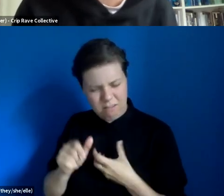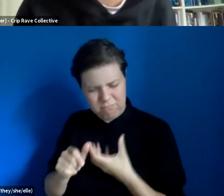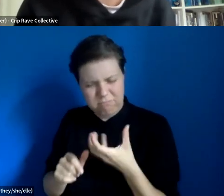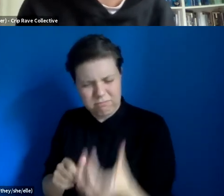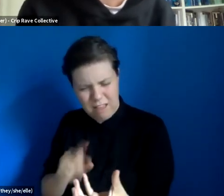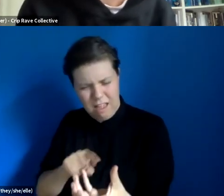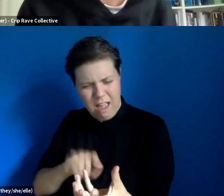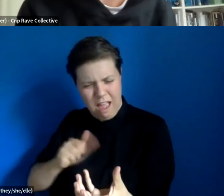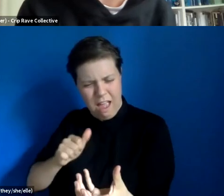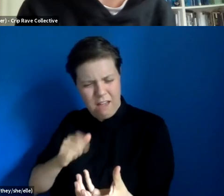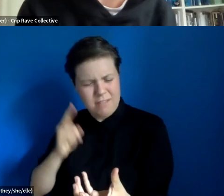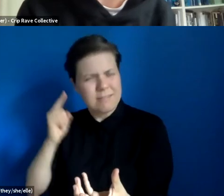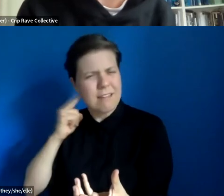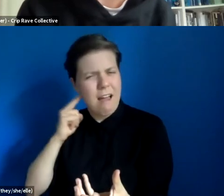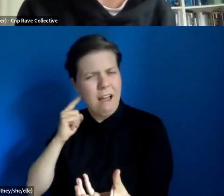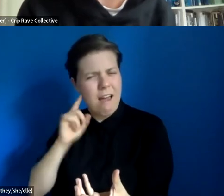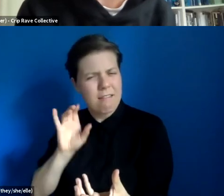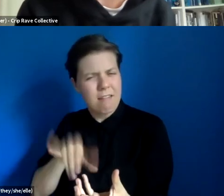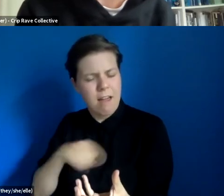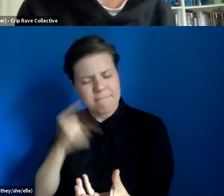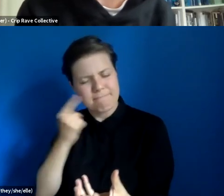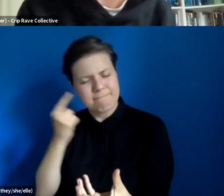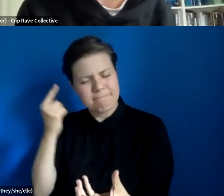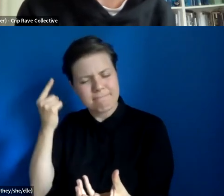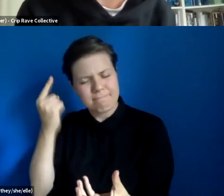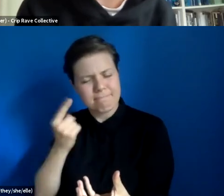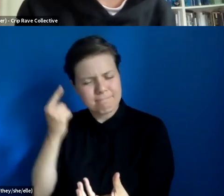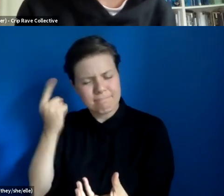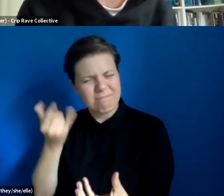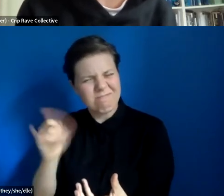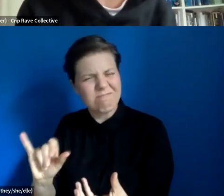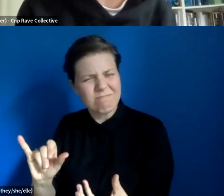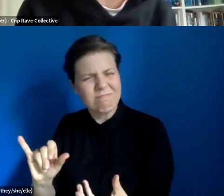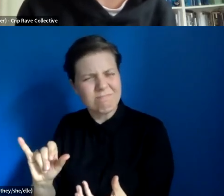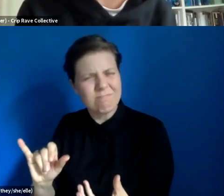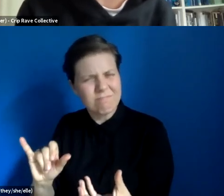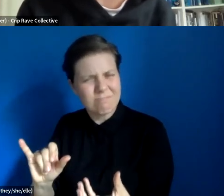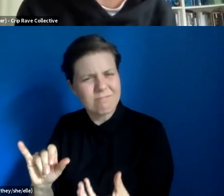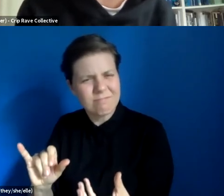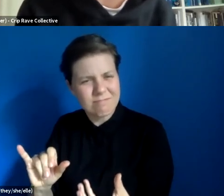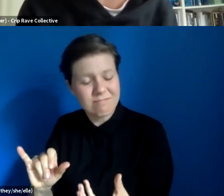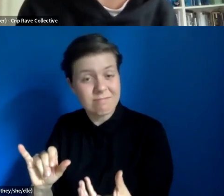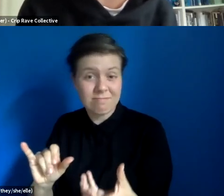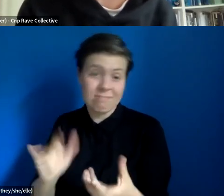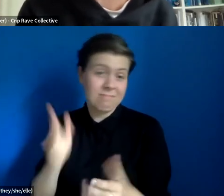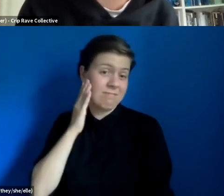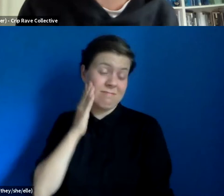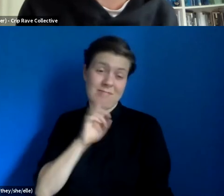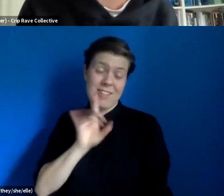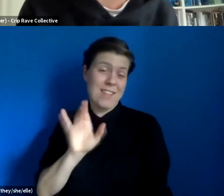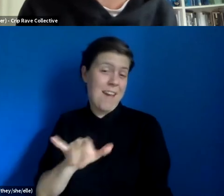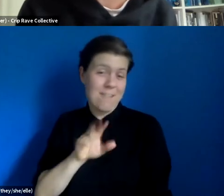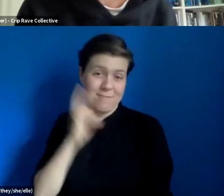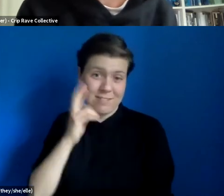within yourself. It's sort of something that I think captures why I love playing music so much, and